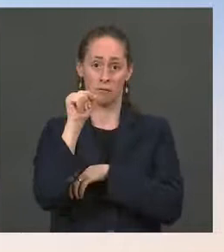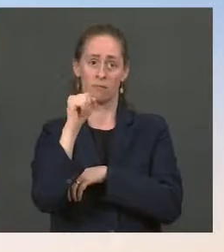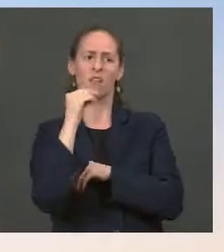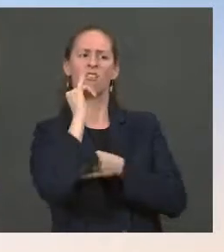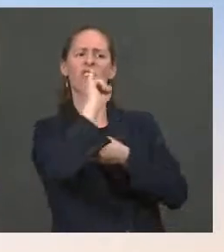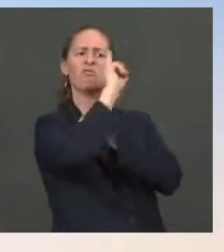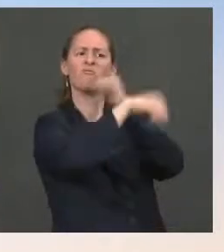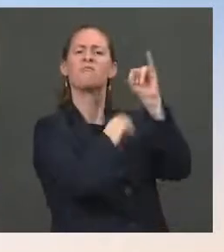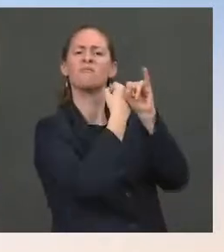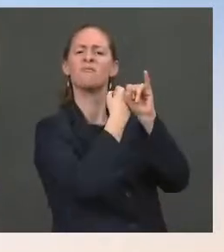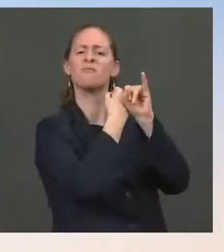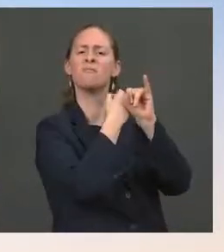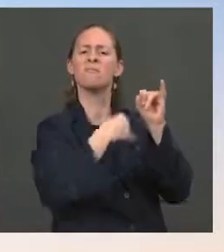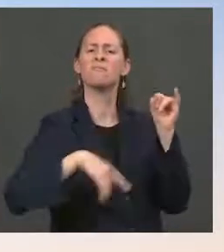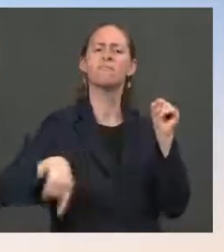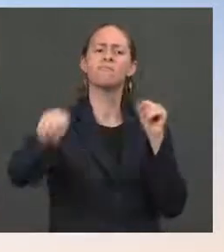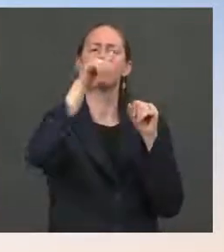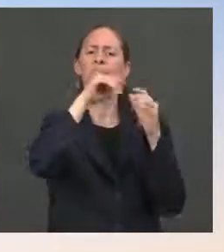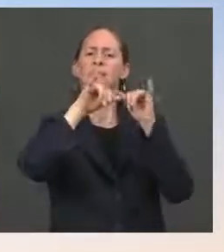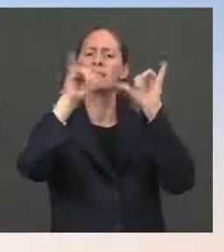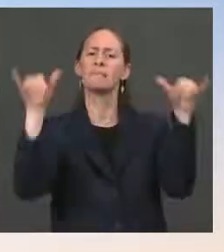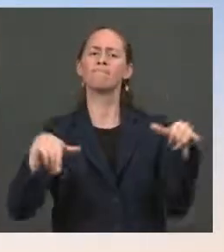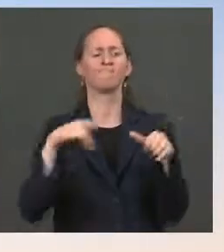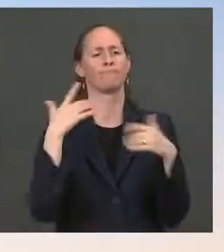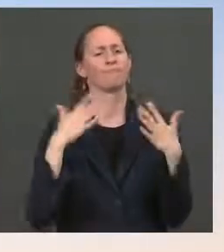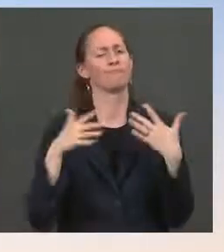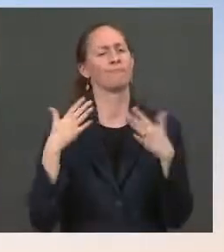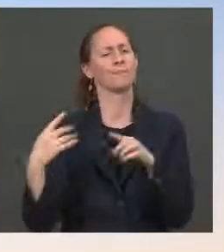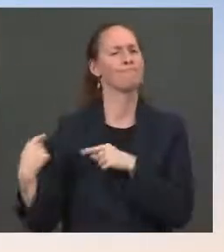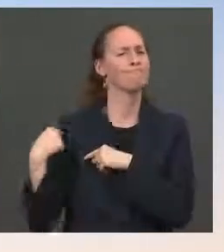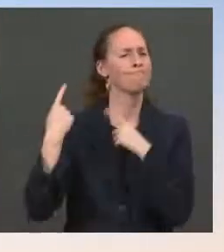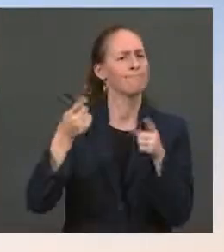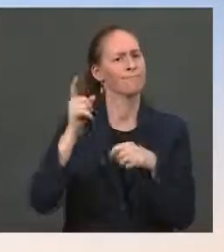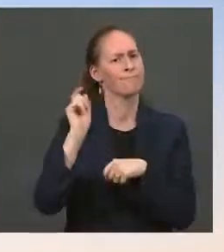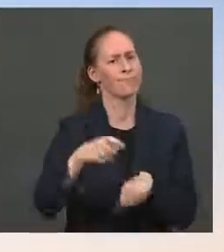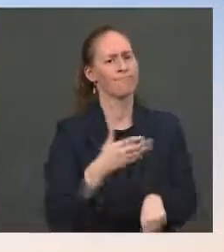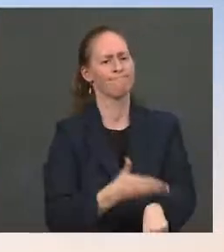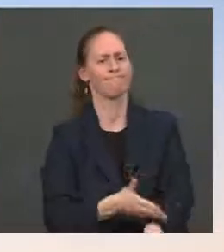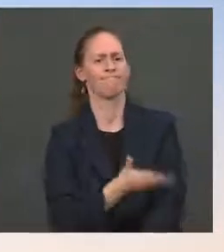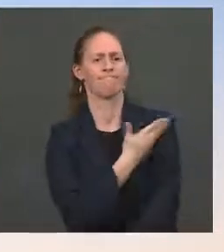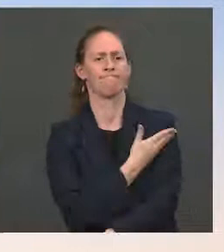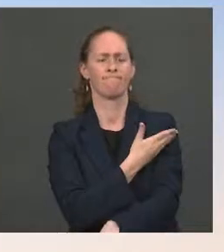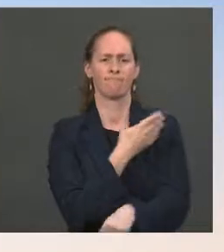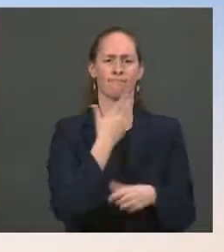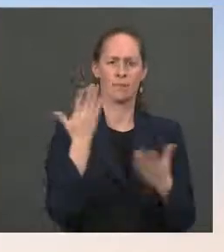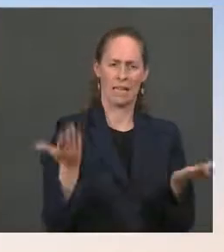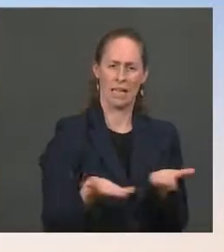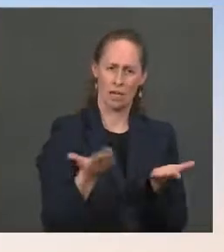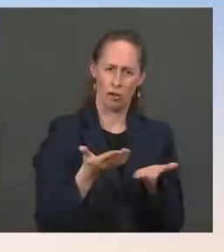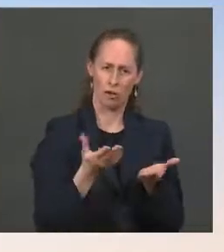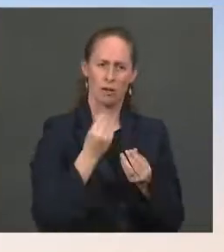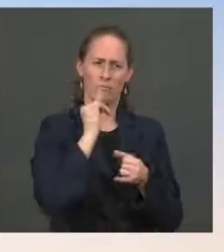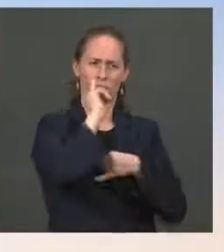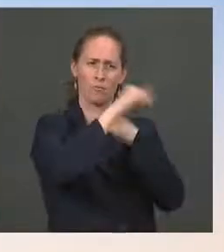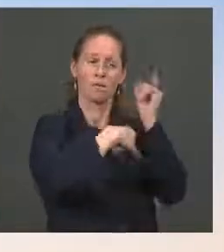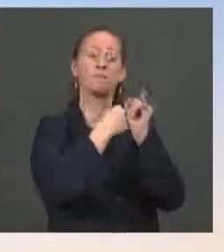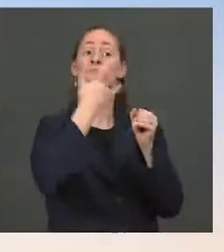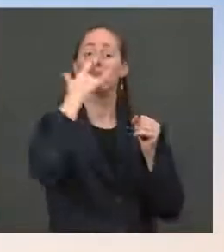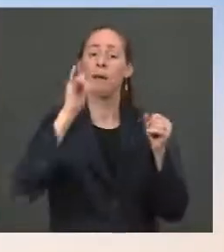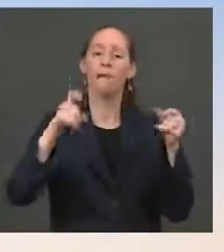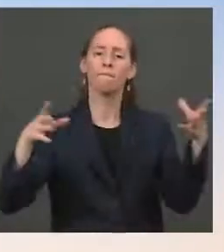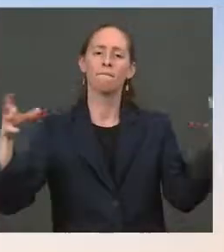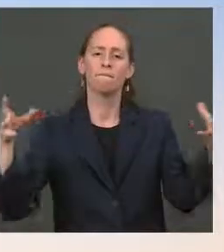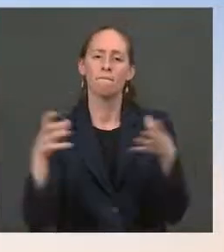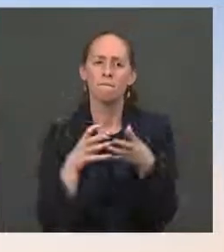something that he has pressed for in his domestic agenda, but also something that in international forums he has focused on, elevating